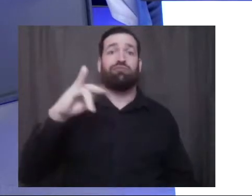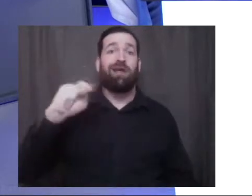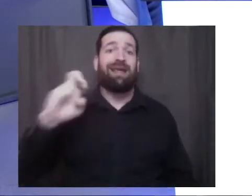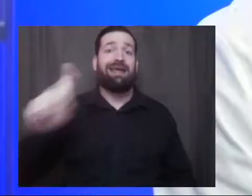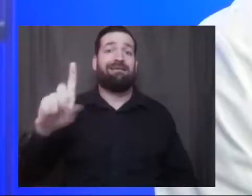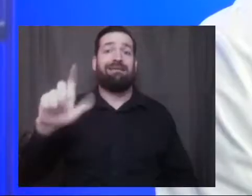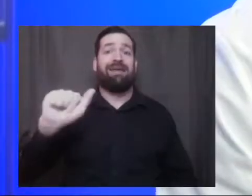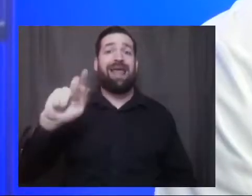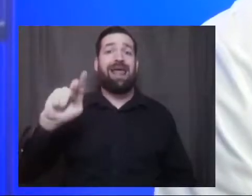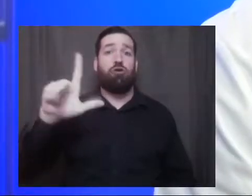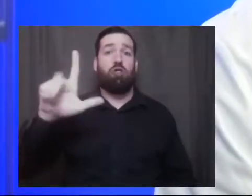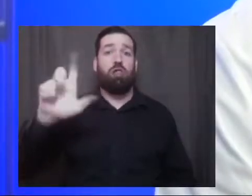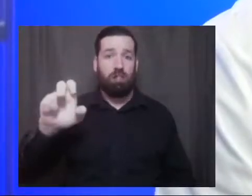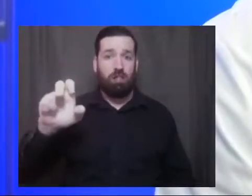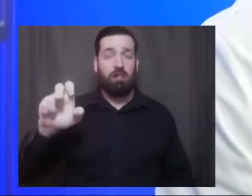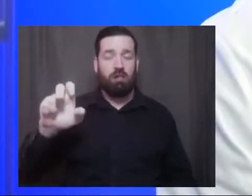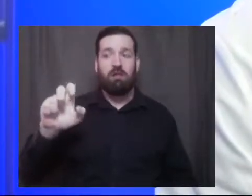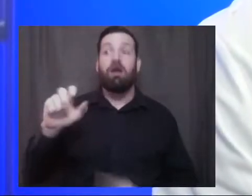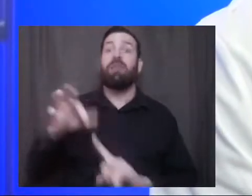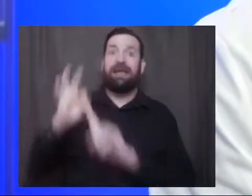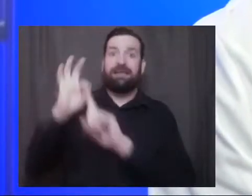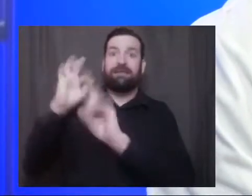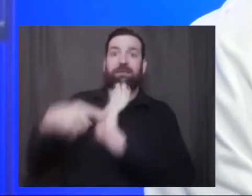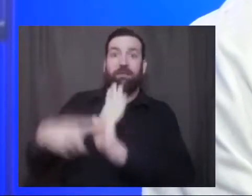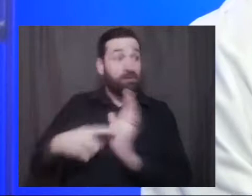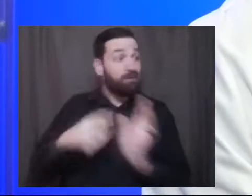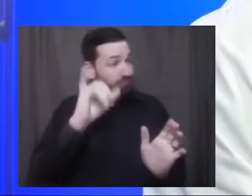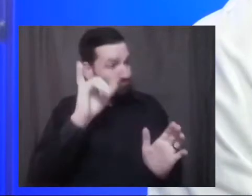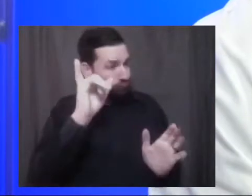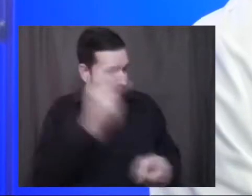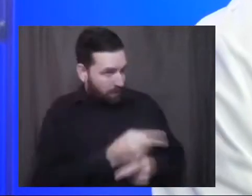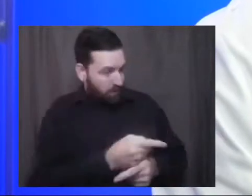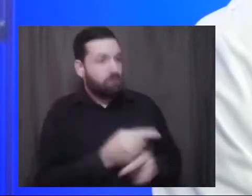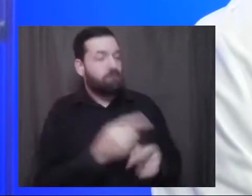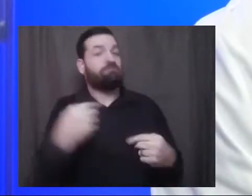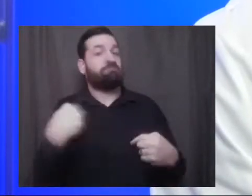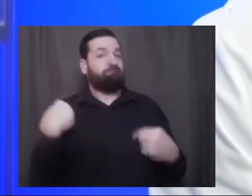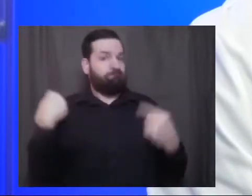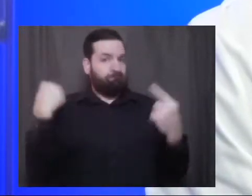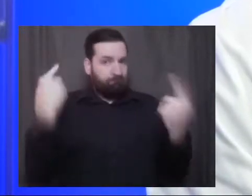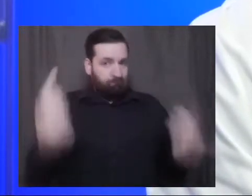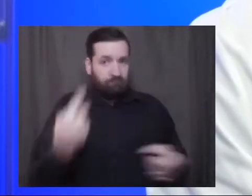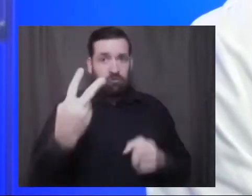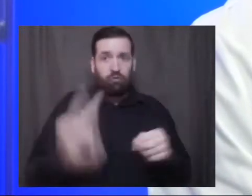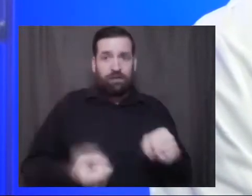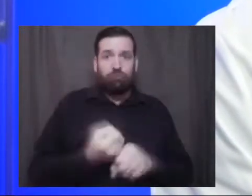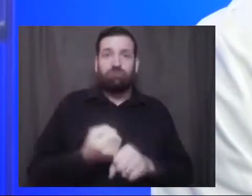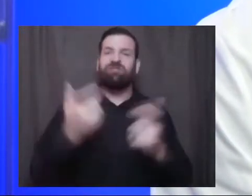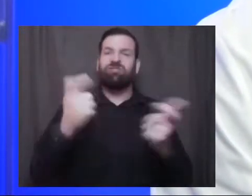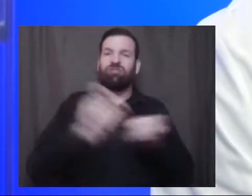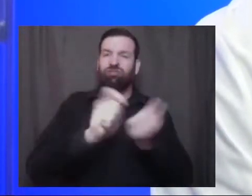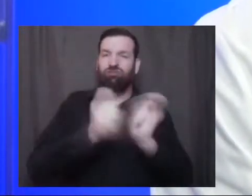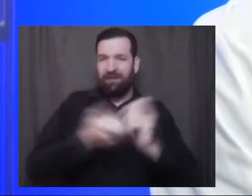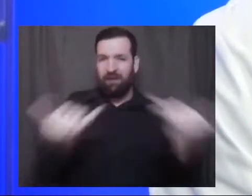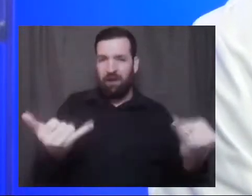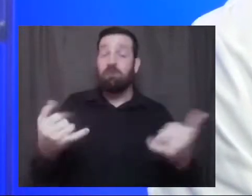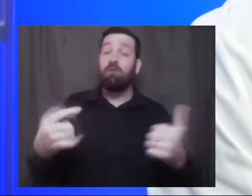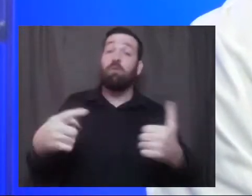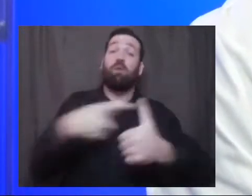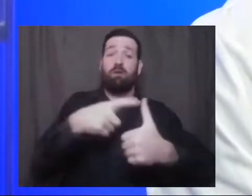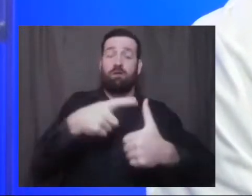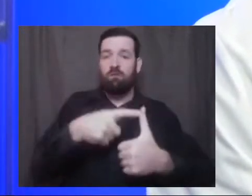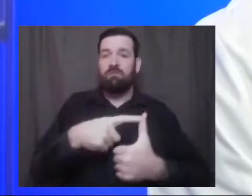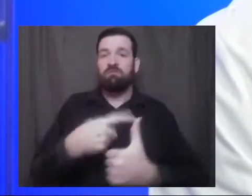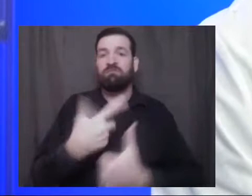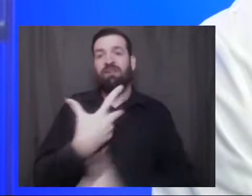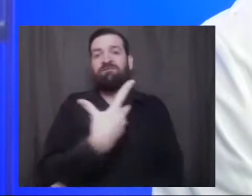we have been doing that the last 2 years. But now we are going to change that practice because, number one, vaccination immunity.